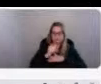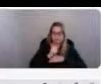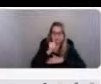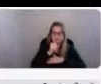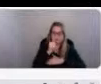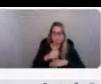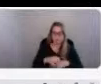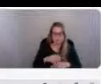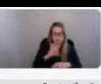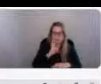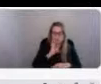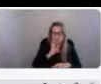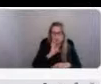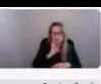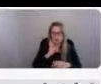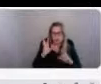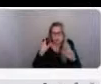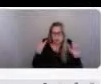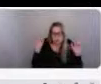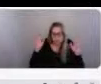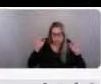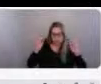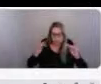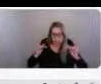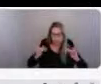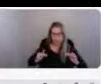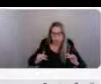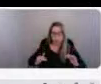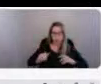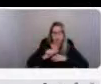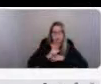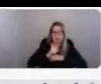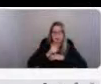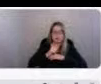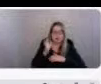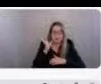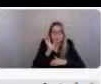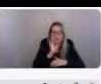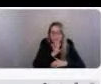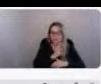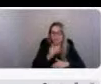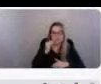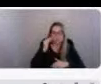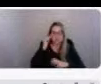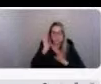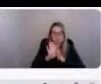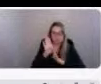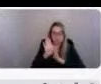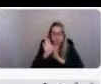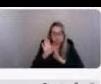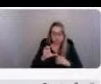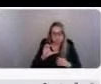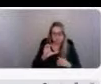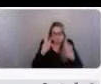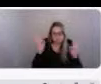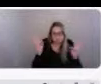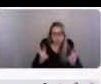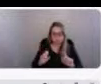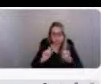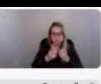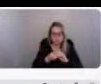reservoirs are at an all-time low threatening farming and housing developments and climate change causes wildfires which can